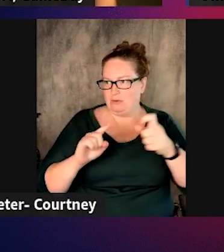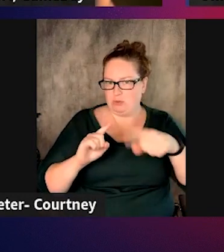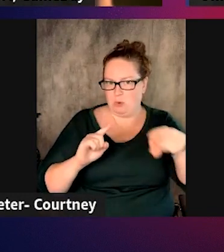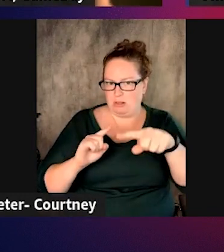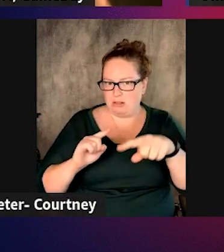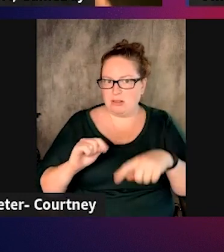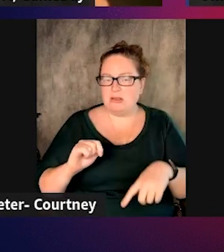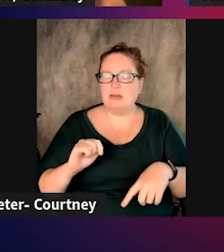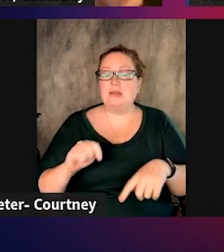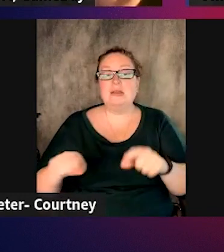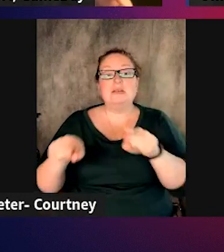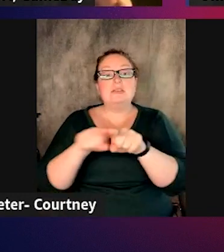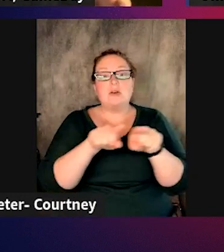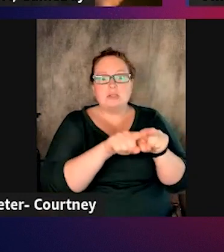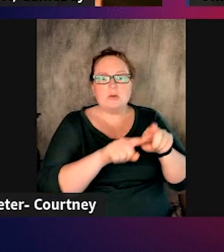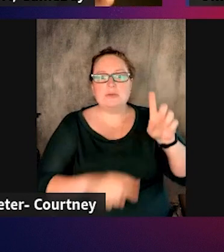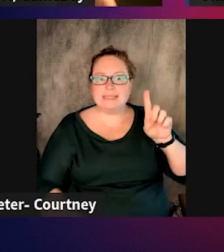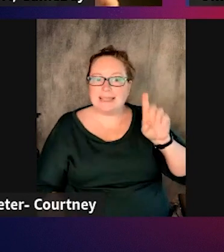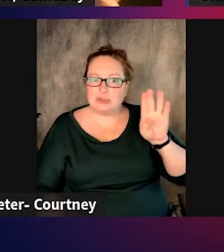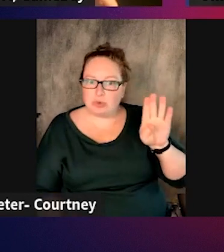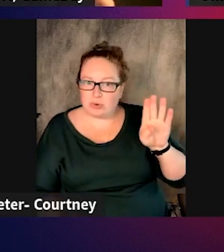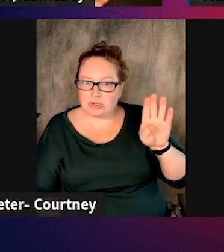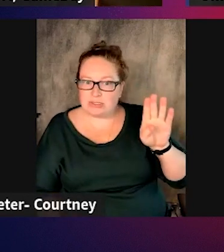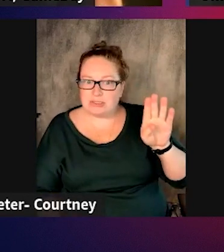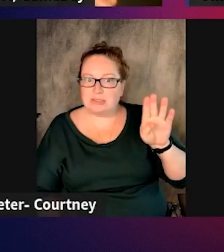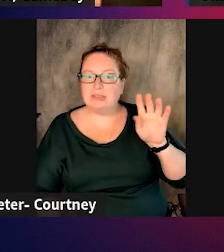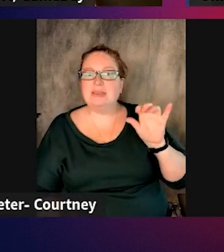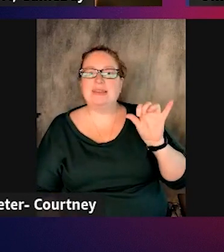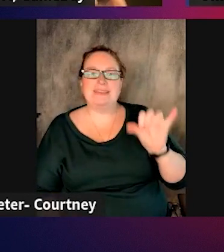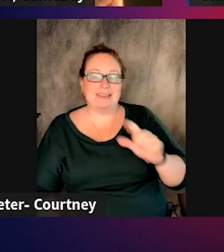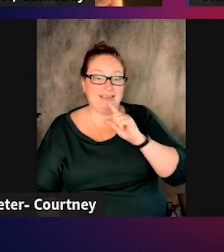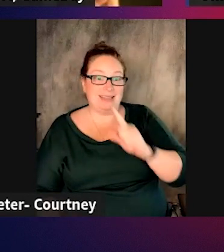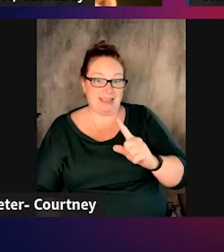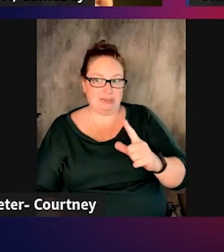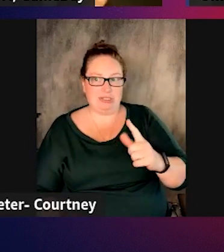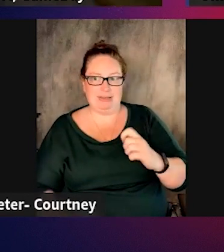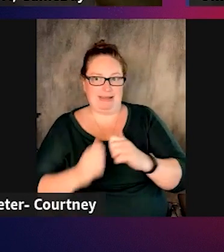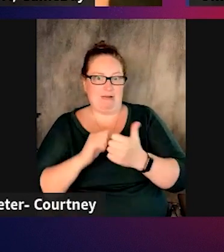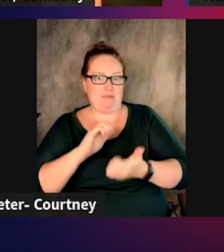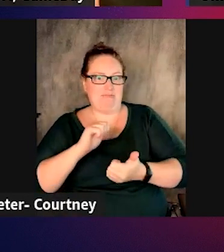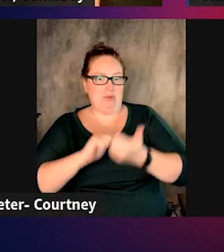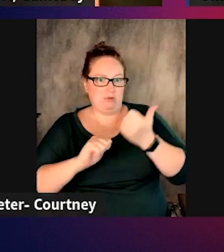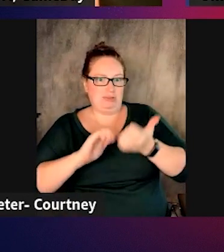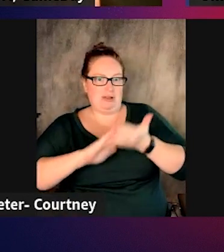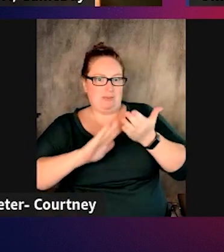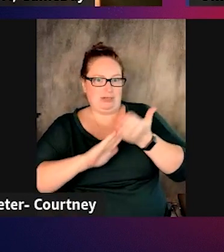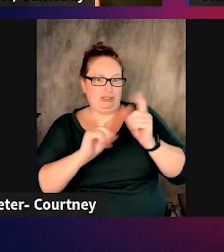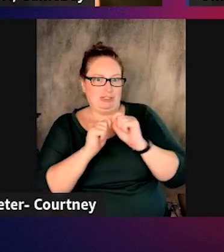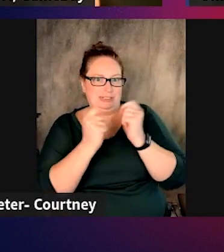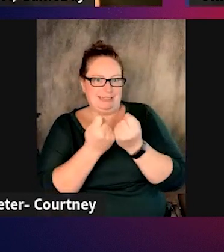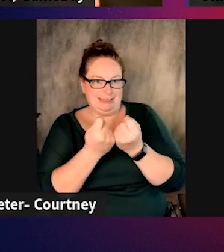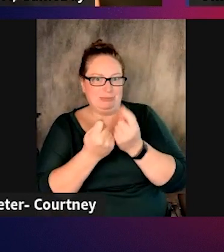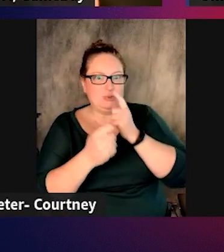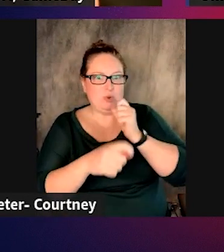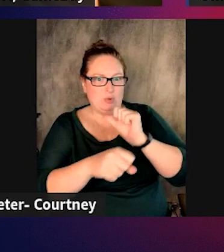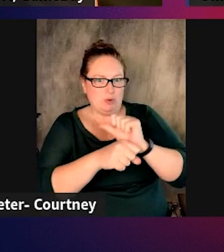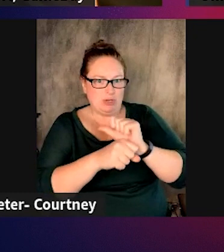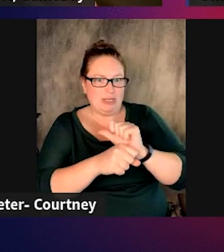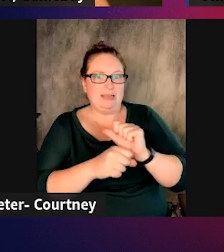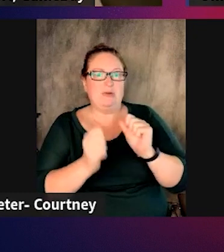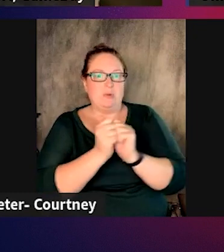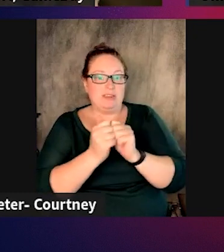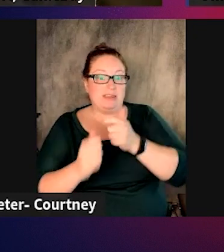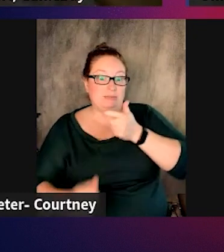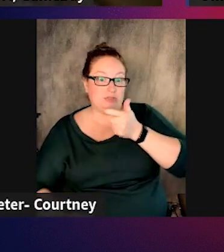It's also dashboards, which are actually how most operational teams that are working with observability